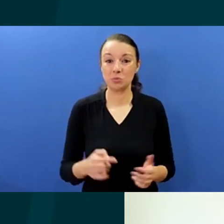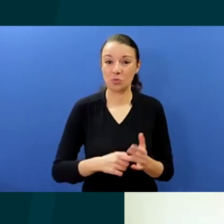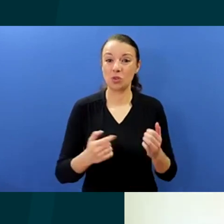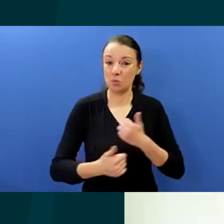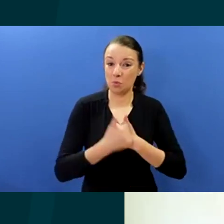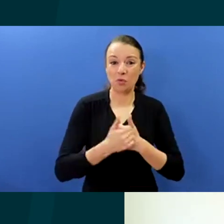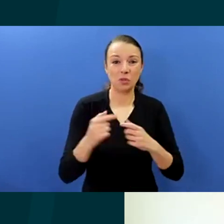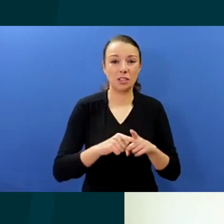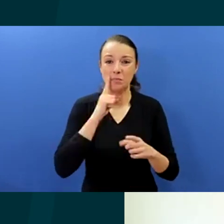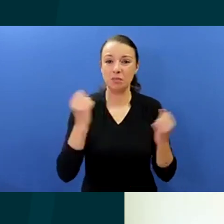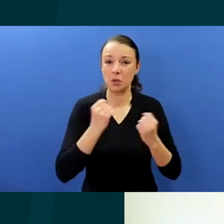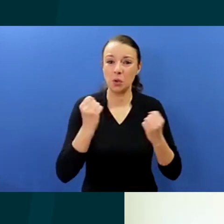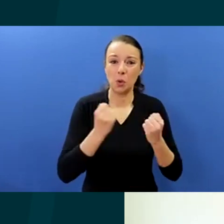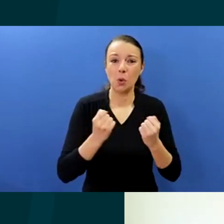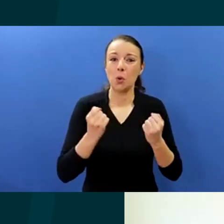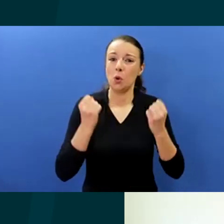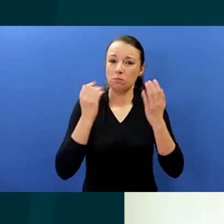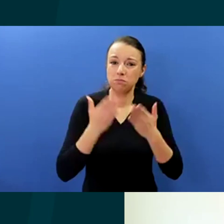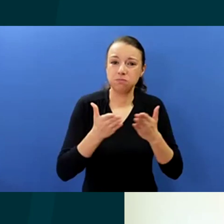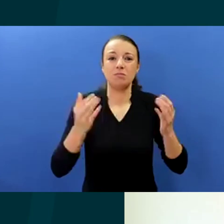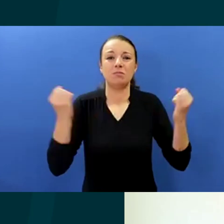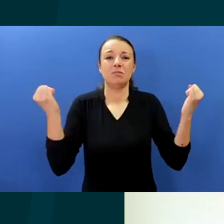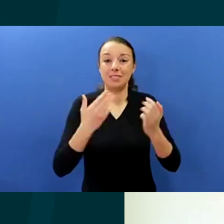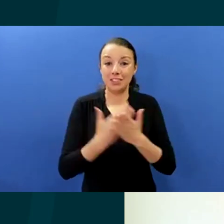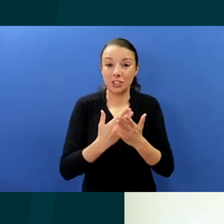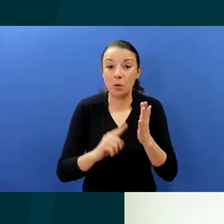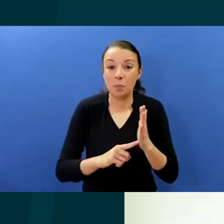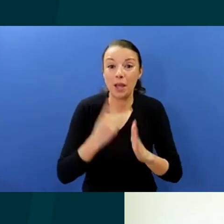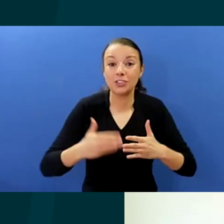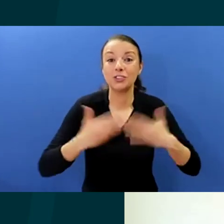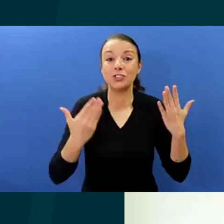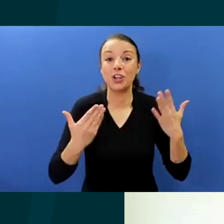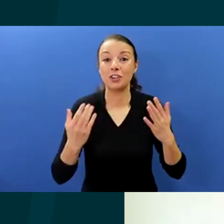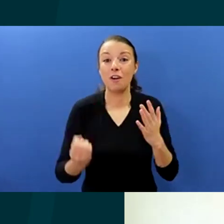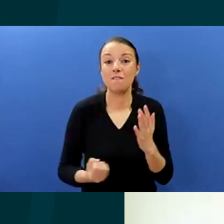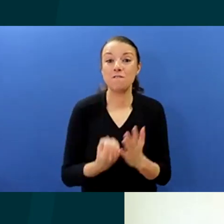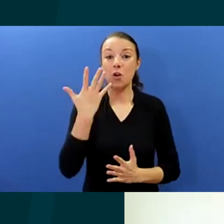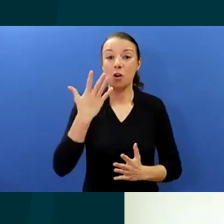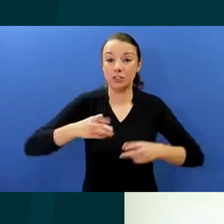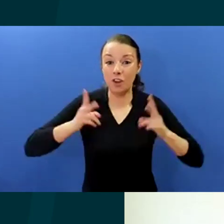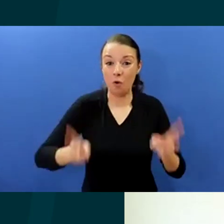is of a broader astronomical scale. It's the first day of spring today.